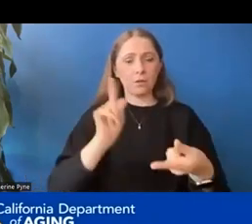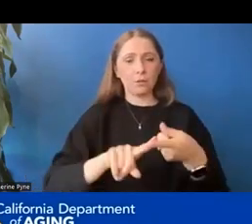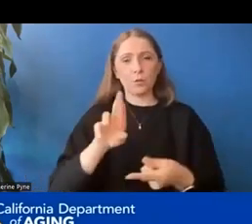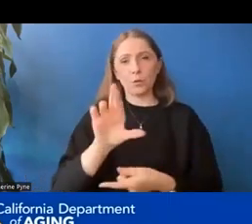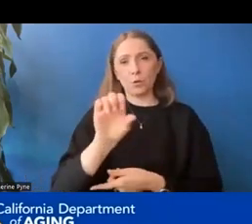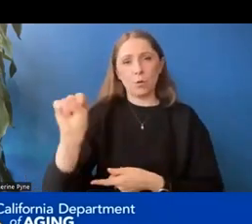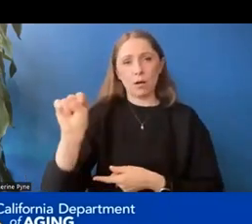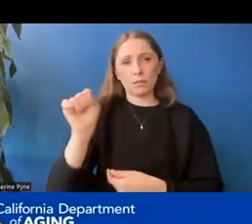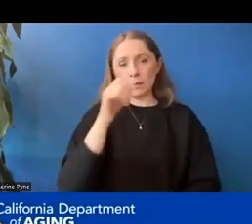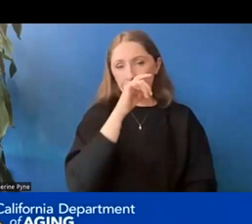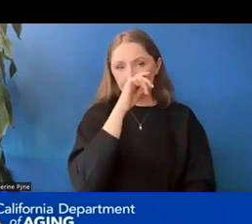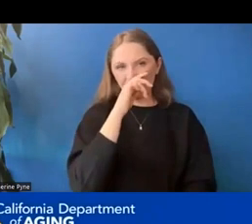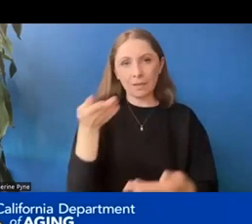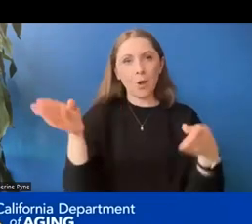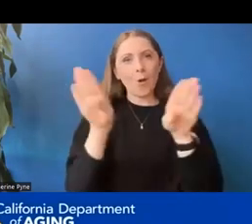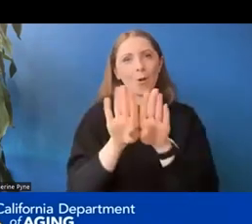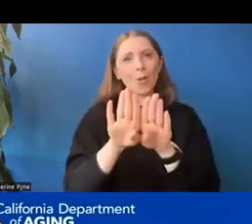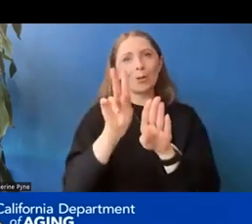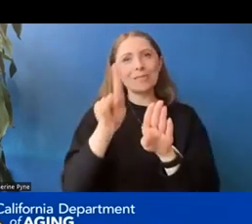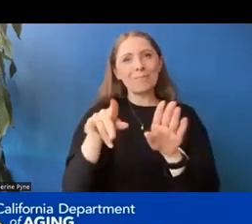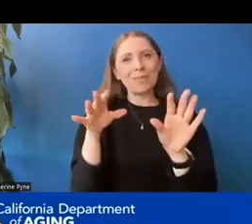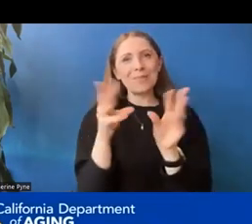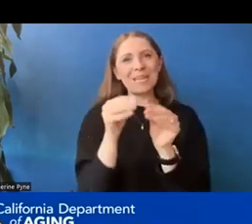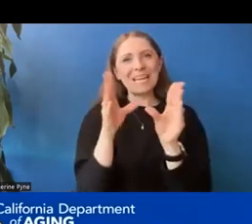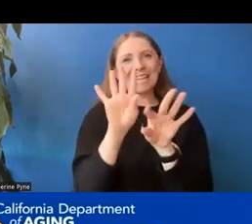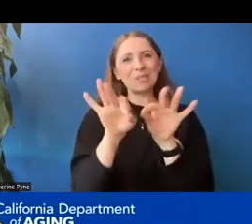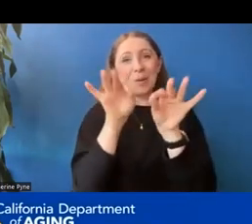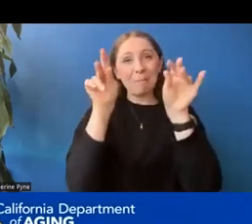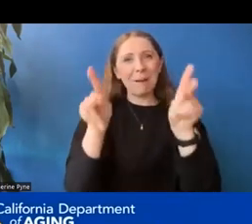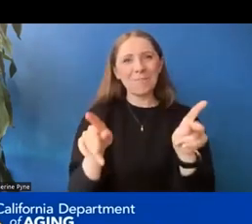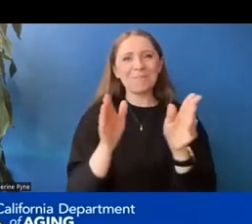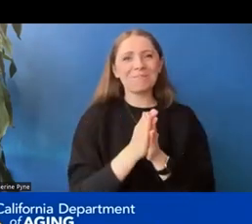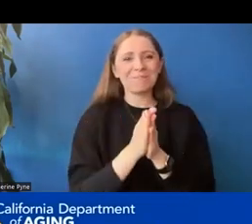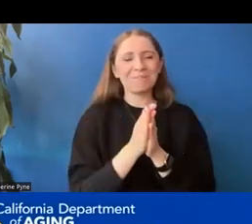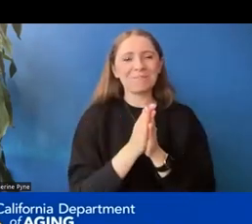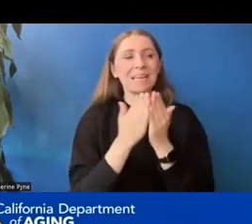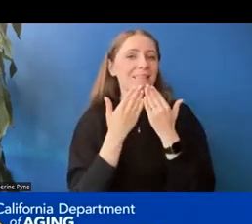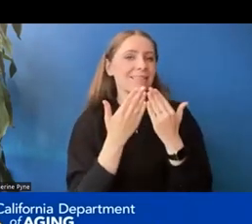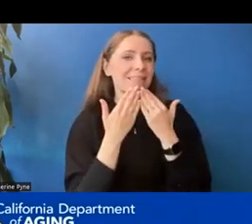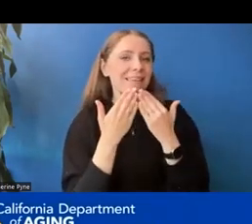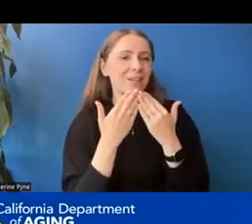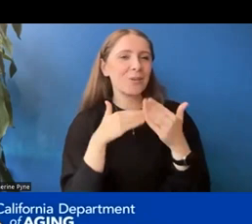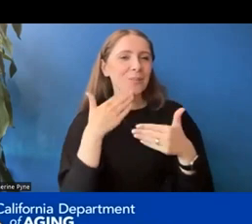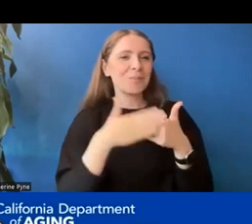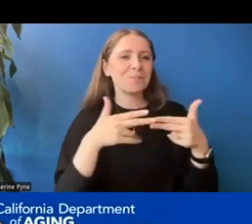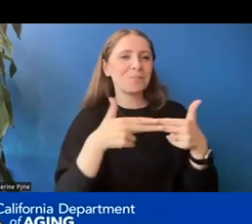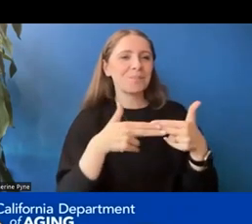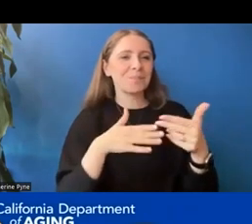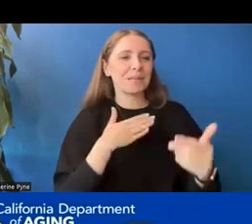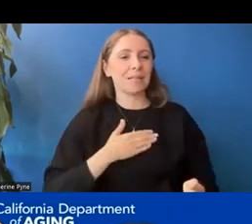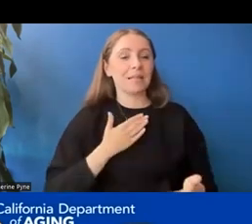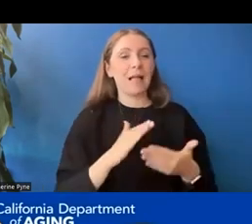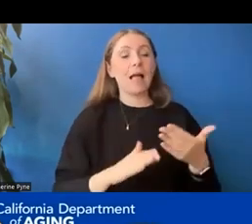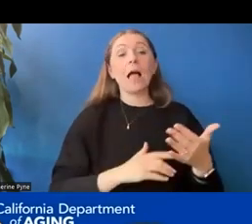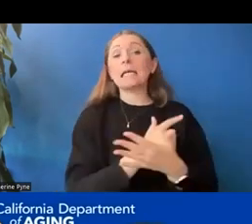Ross to close us out. Thank you, Carol. You can go to the next slide, please. So in terms of next steps,